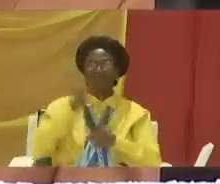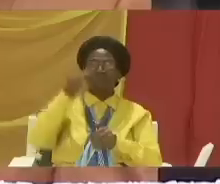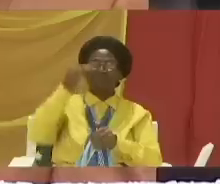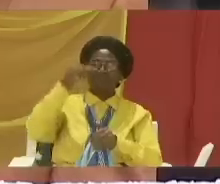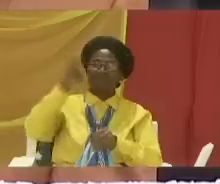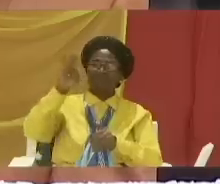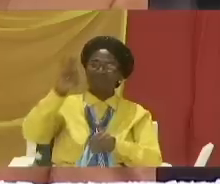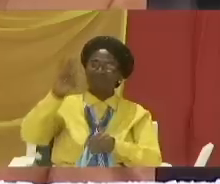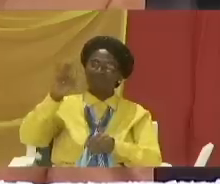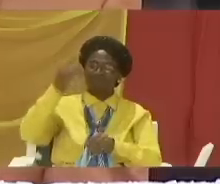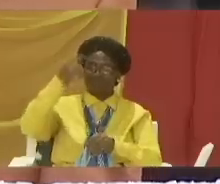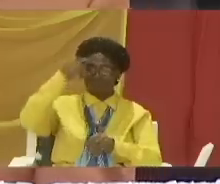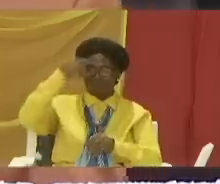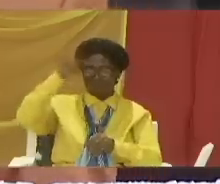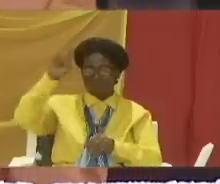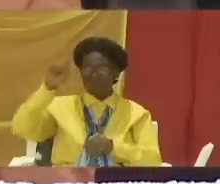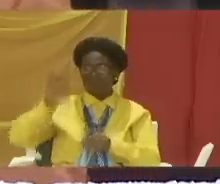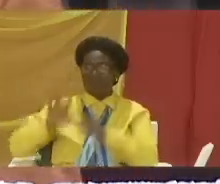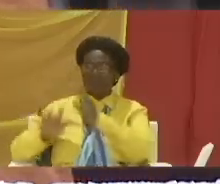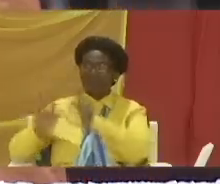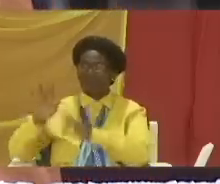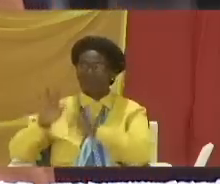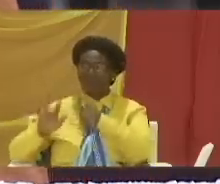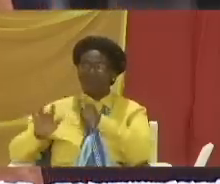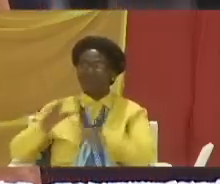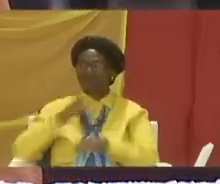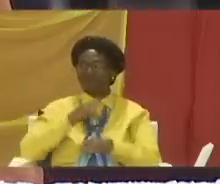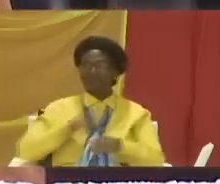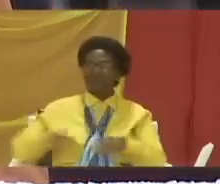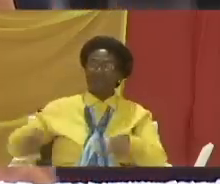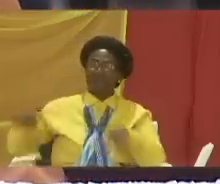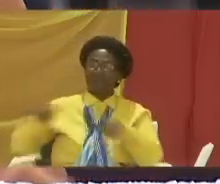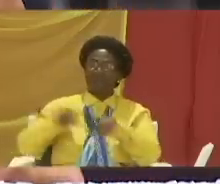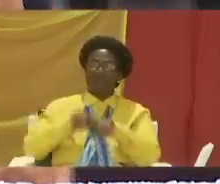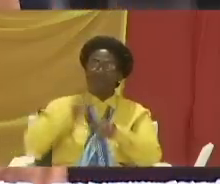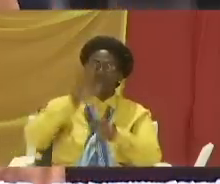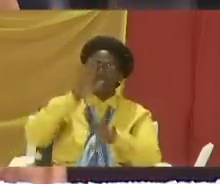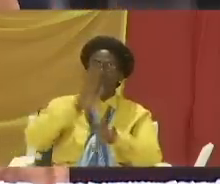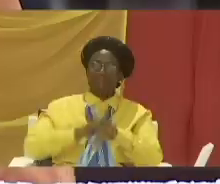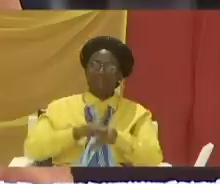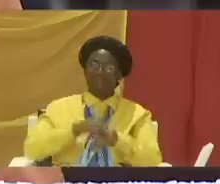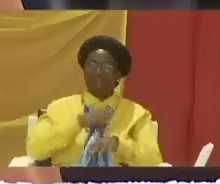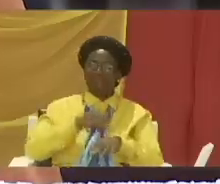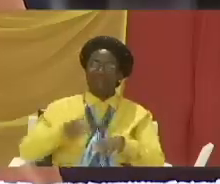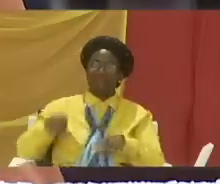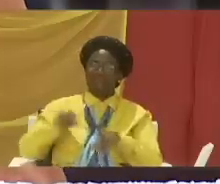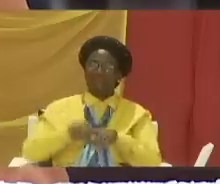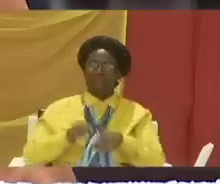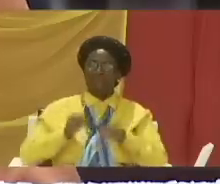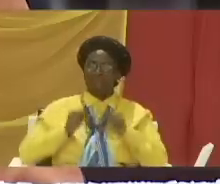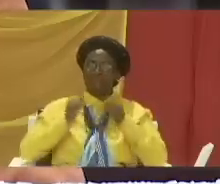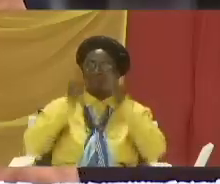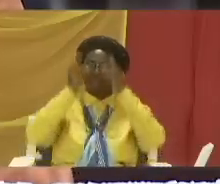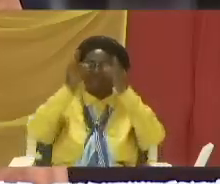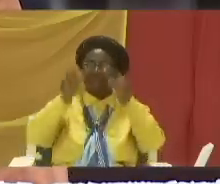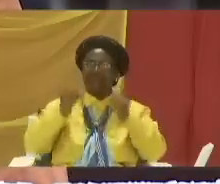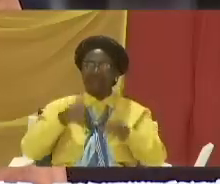and so on and so forth. So I'm not going to dictate to you your prayer points tonight.